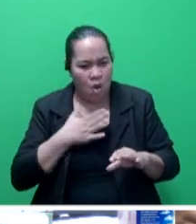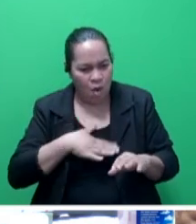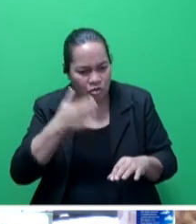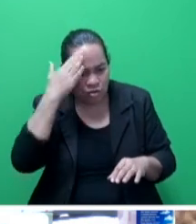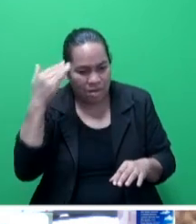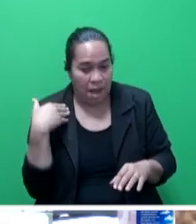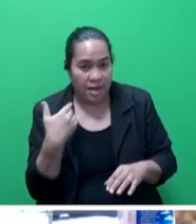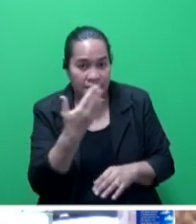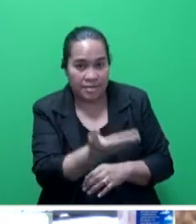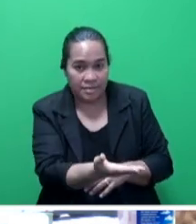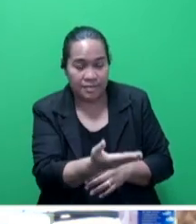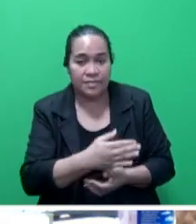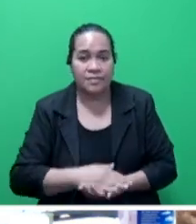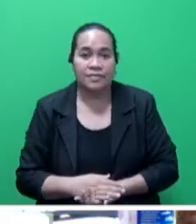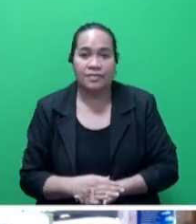the Honourable